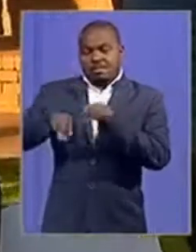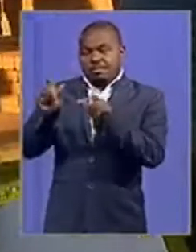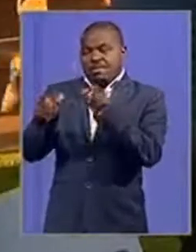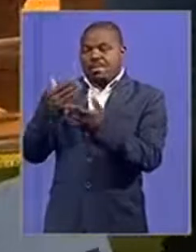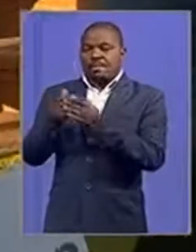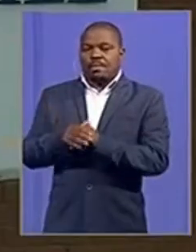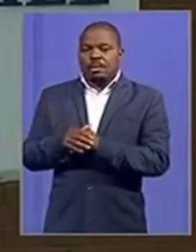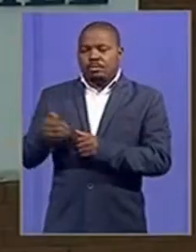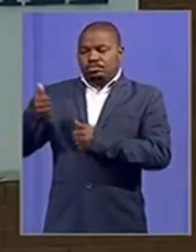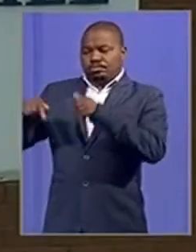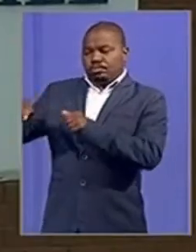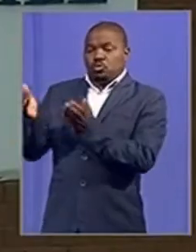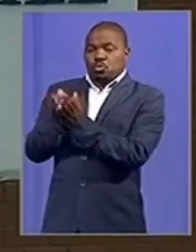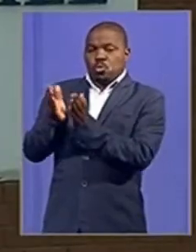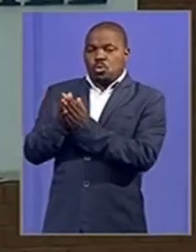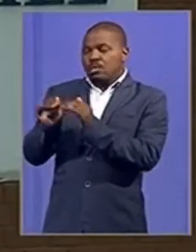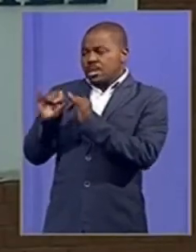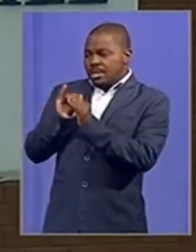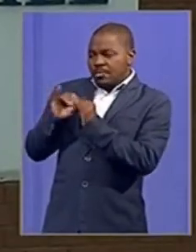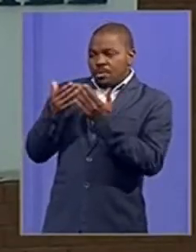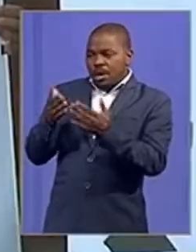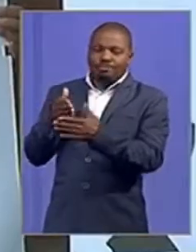Bolaodi bja Cornwall Hill ga bja humanega go ka